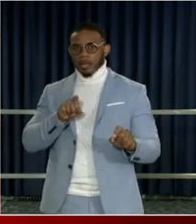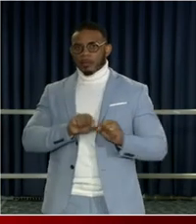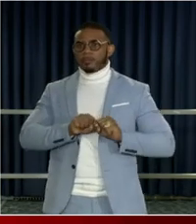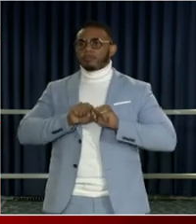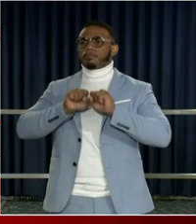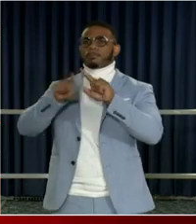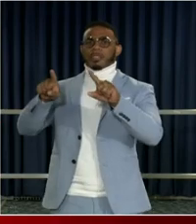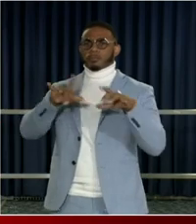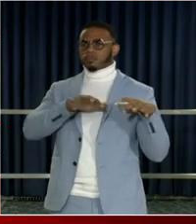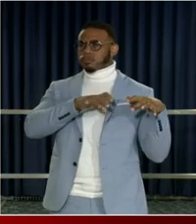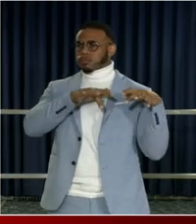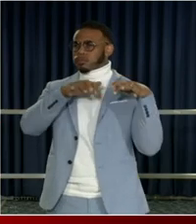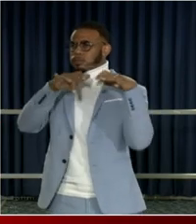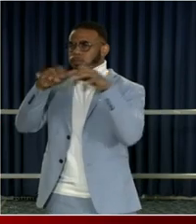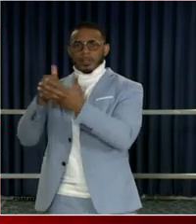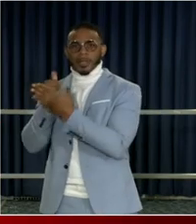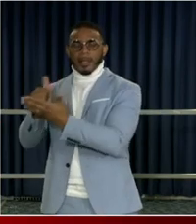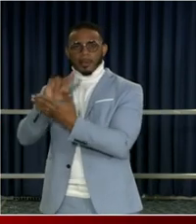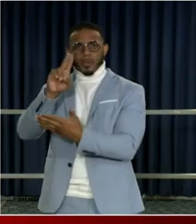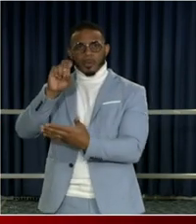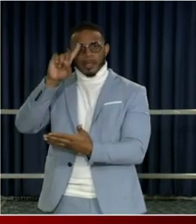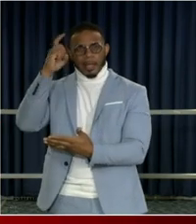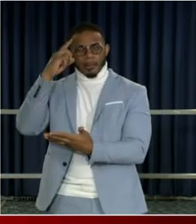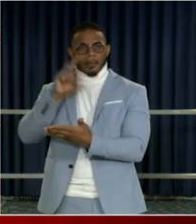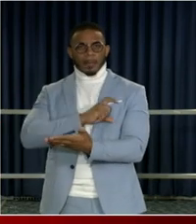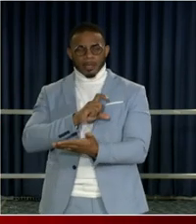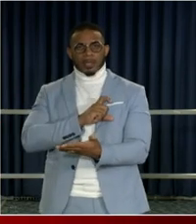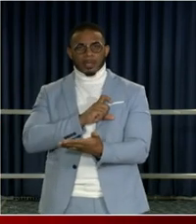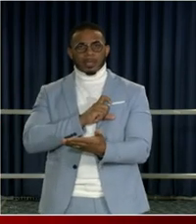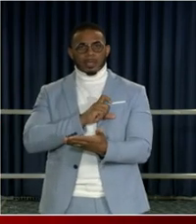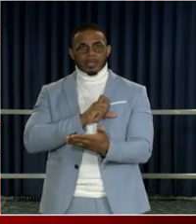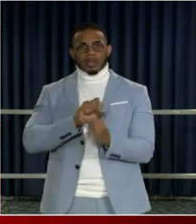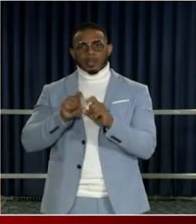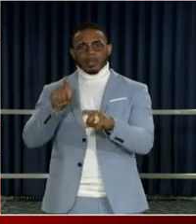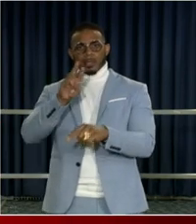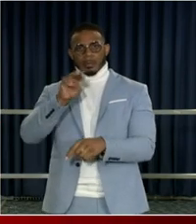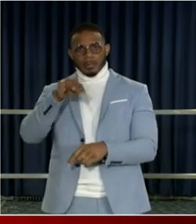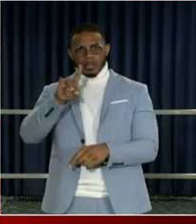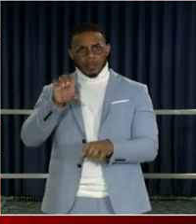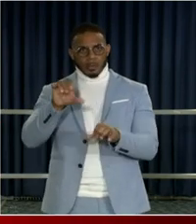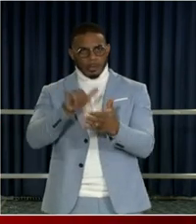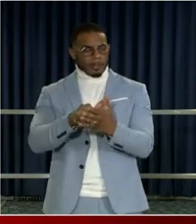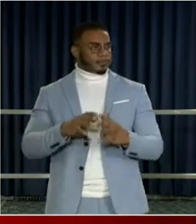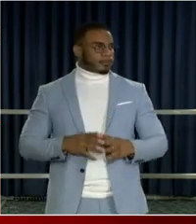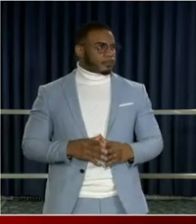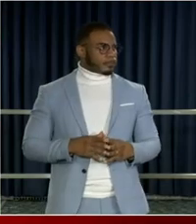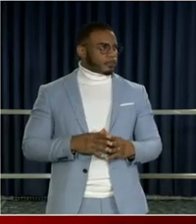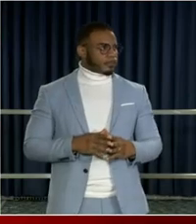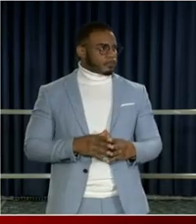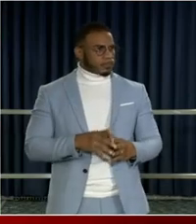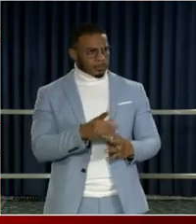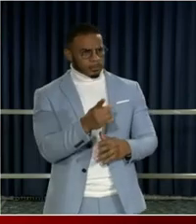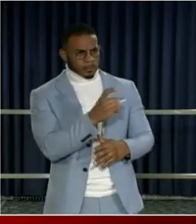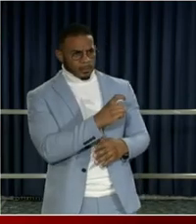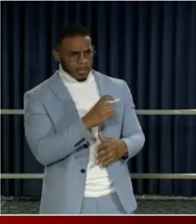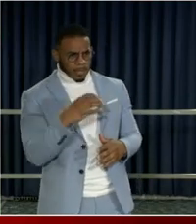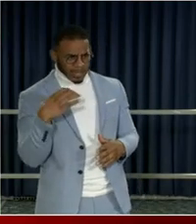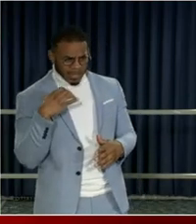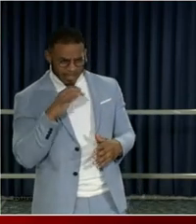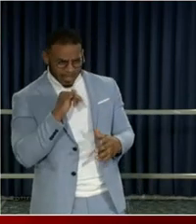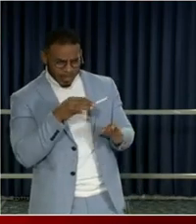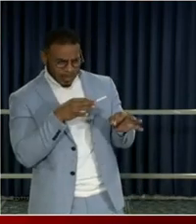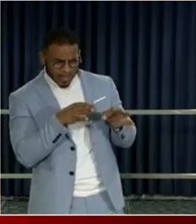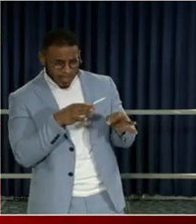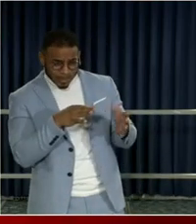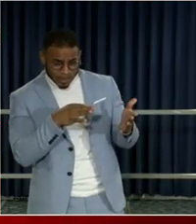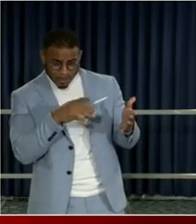deployed platoons to assist the United States Capitol Police. We deployed MPD platoons to do that. Chief, can you characterize it all? Are